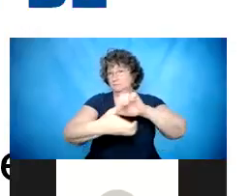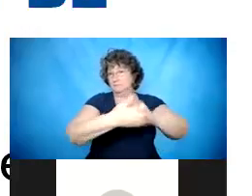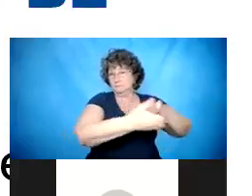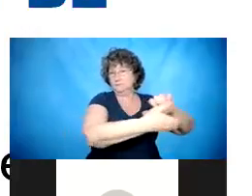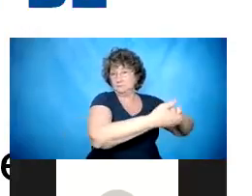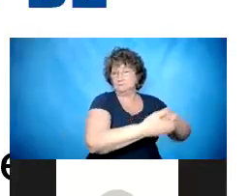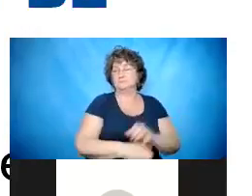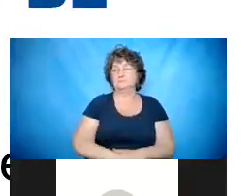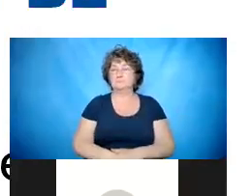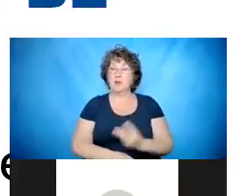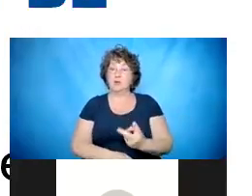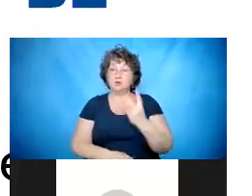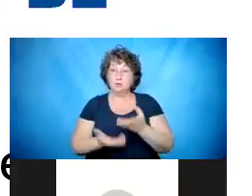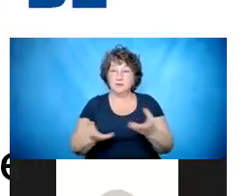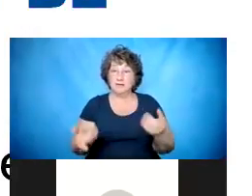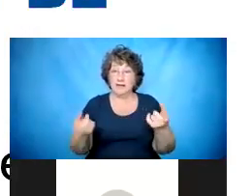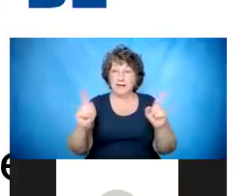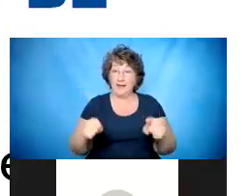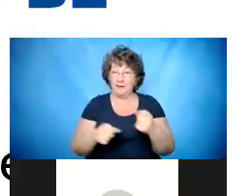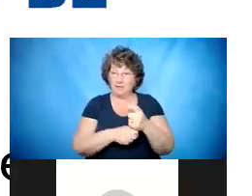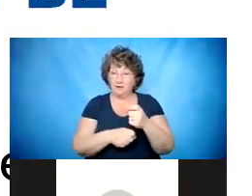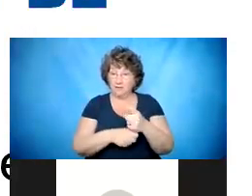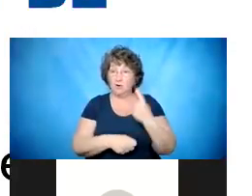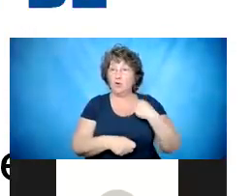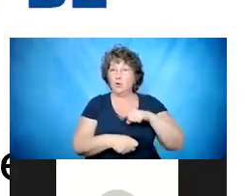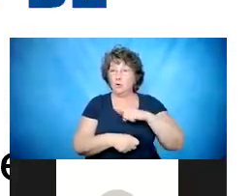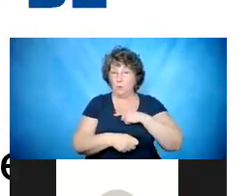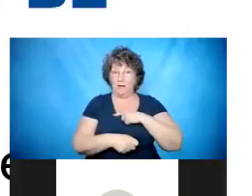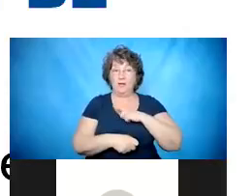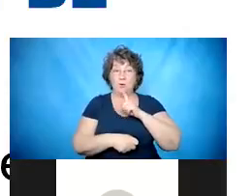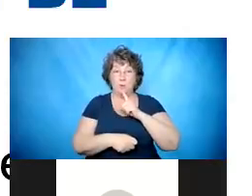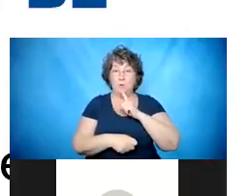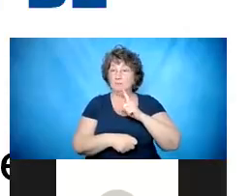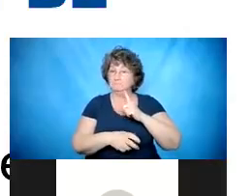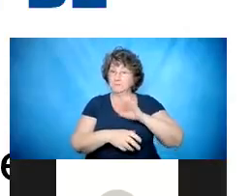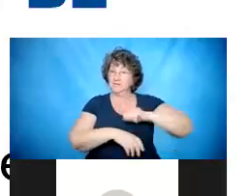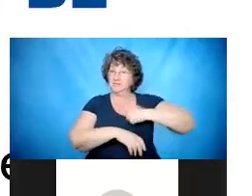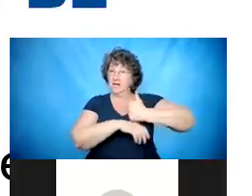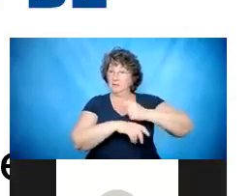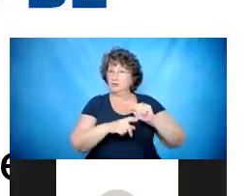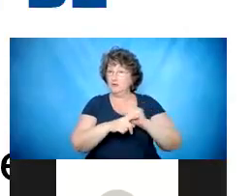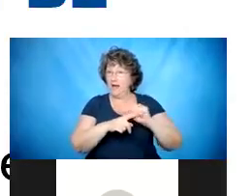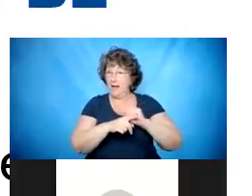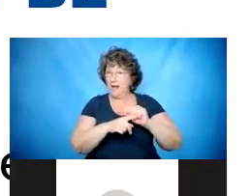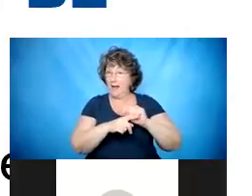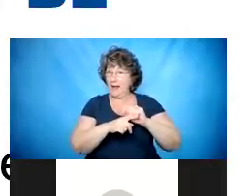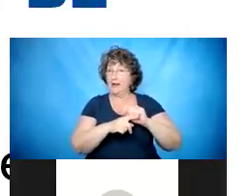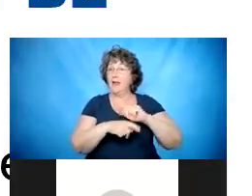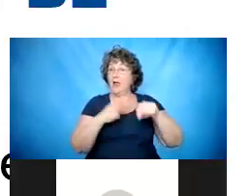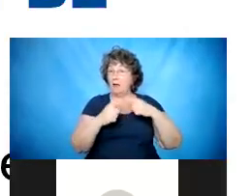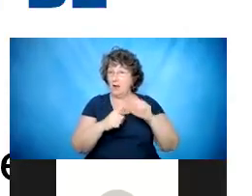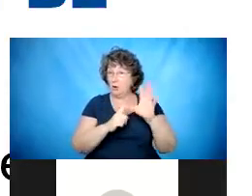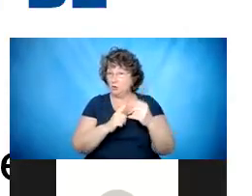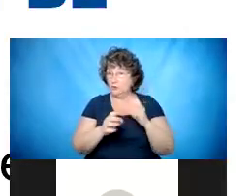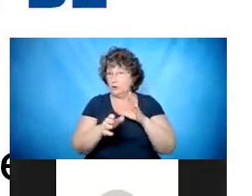is we provide cultural competence training for staff and board members. And every